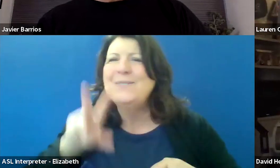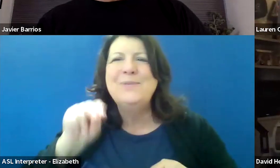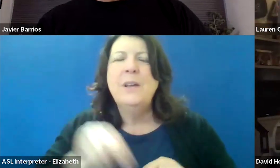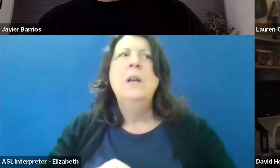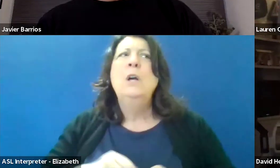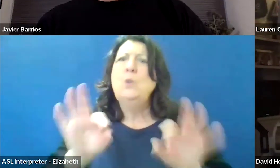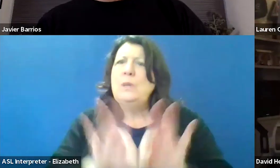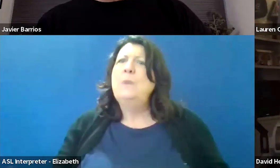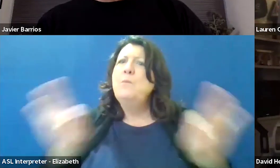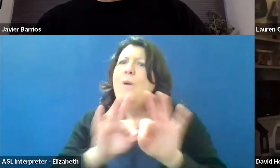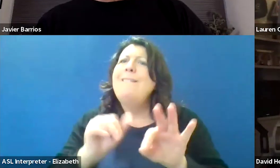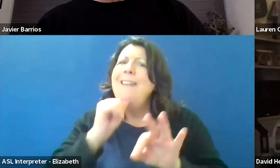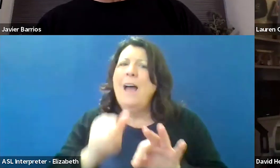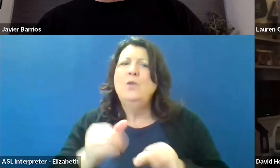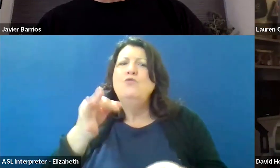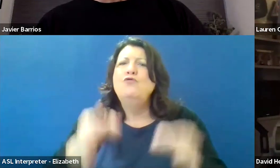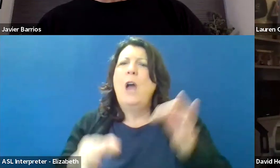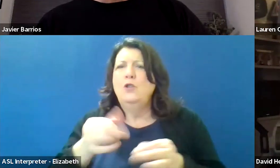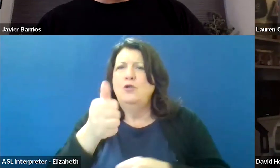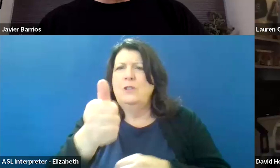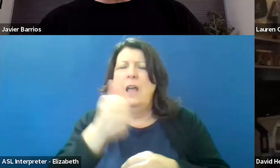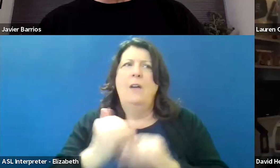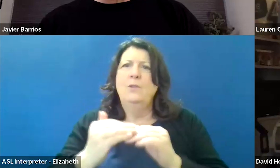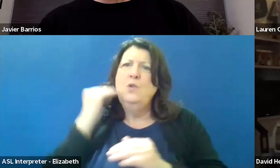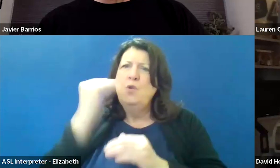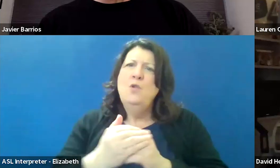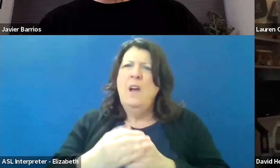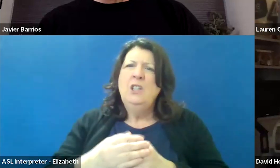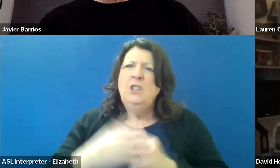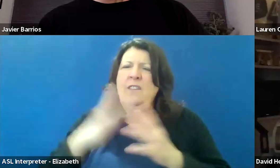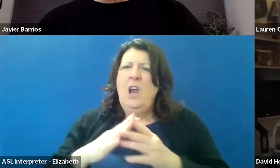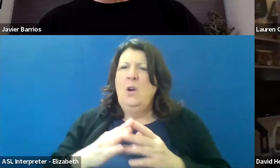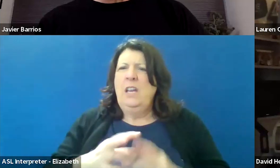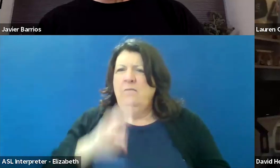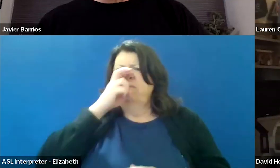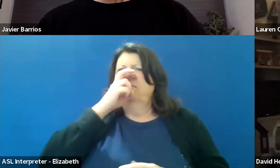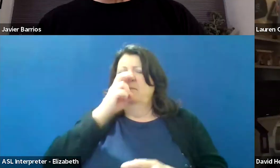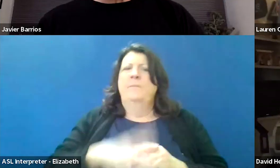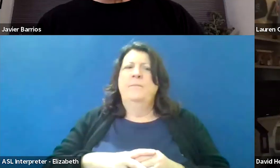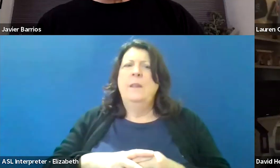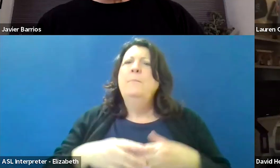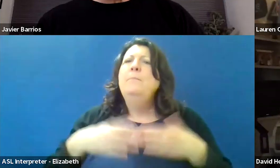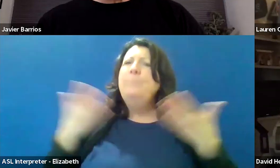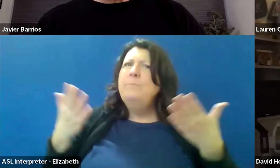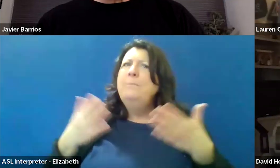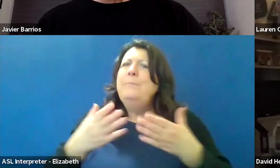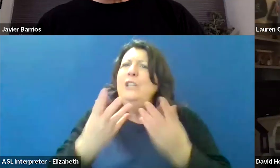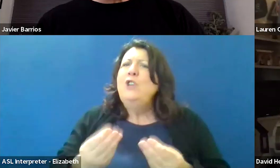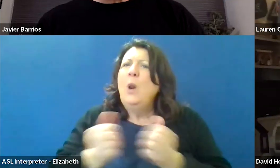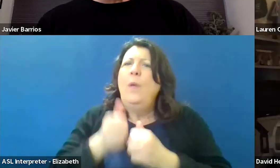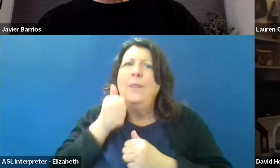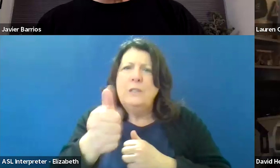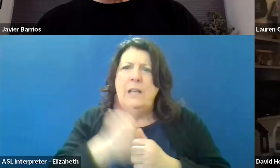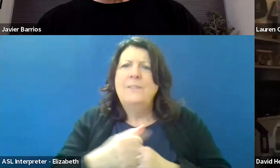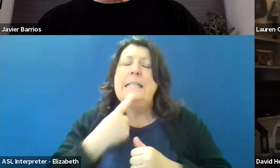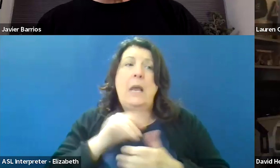as a threshold matter. You know, as a threshold matter, you want to kind of be gentle with yourself and try to be like, okay, and if it